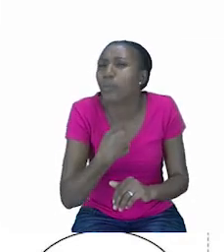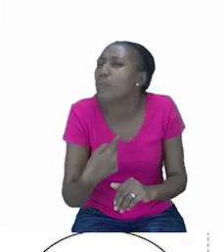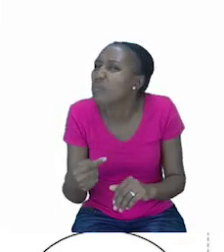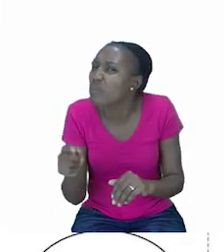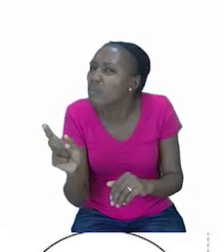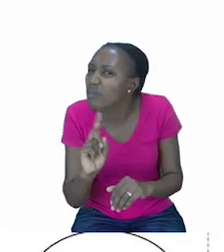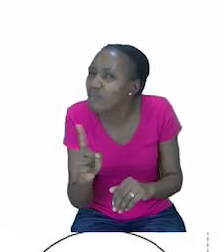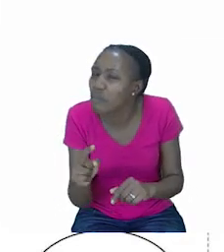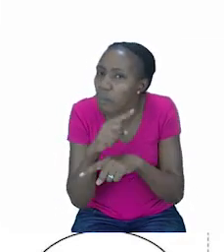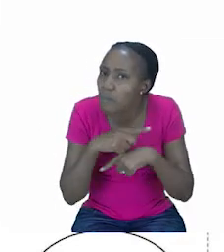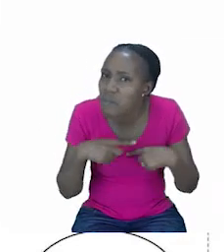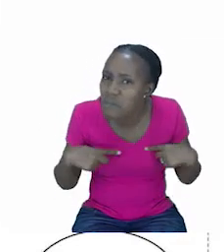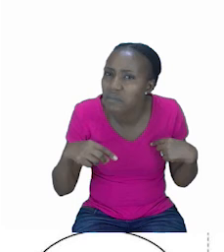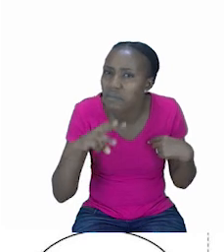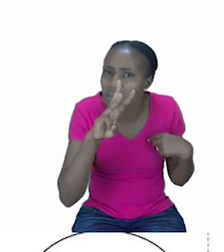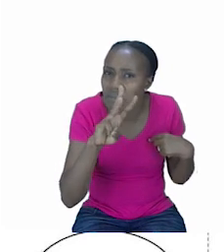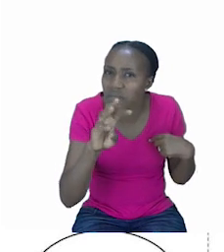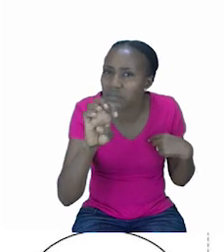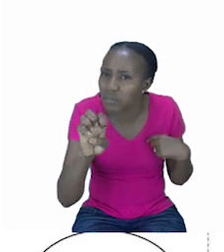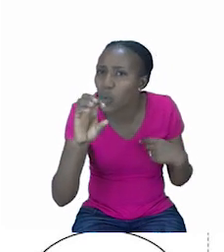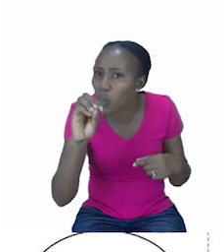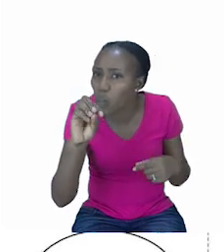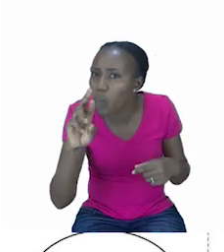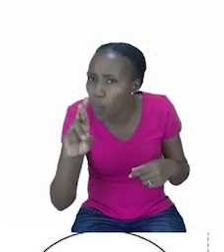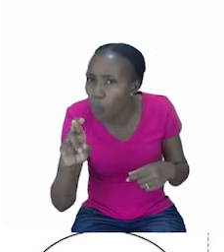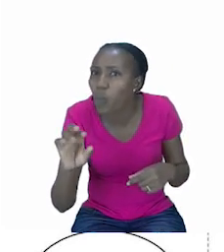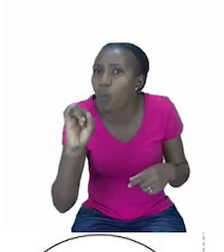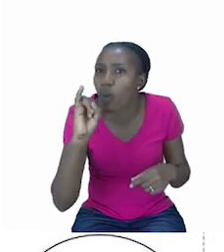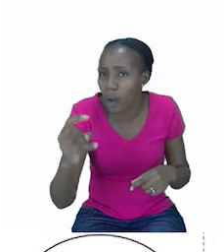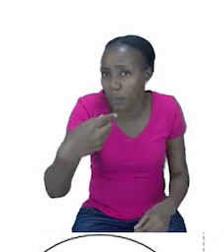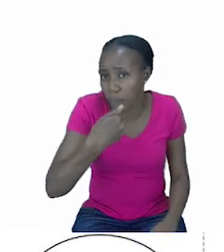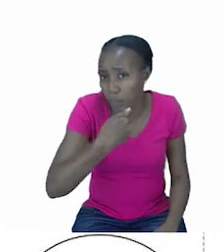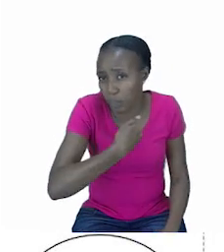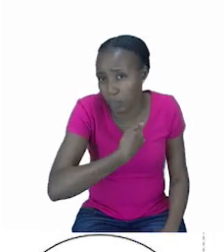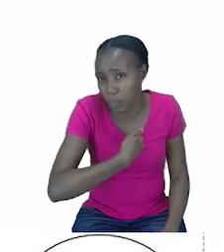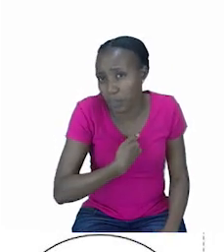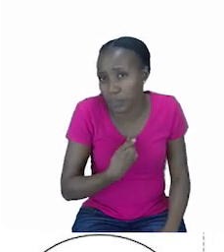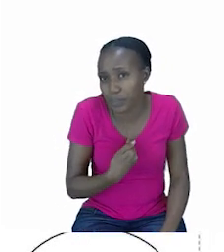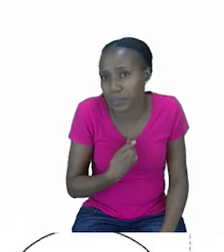we or do we say I?